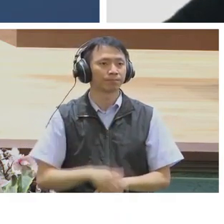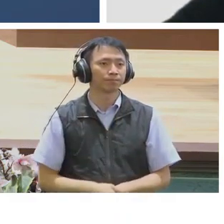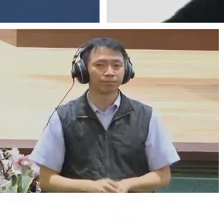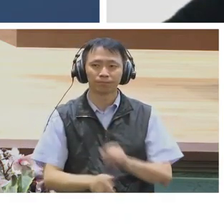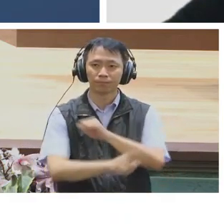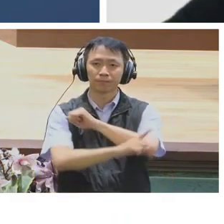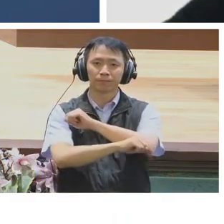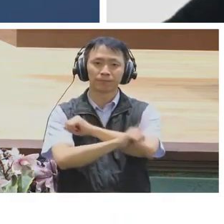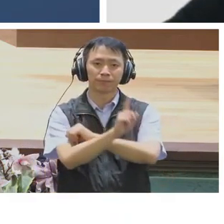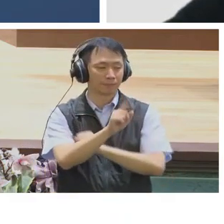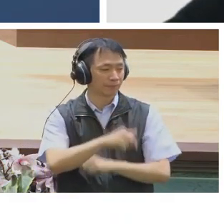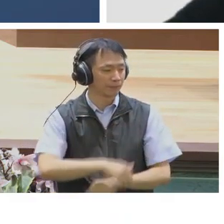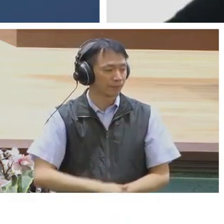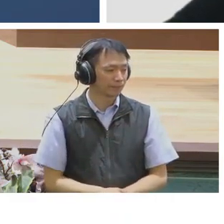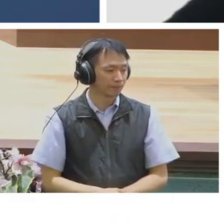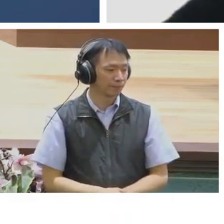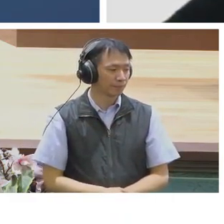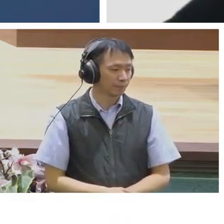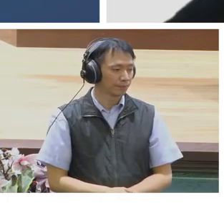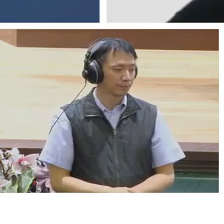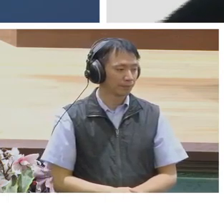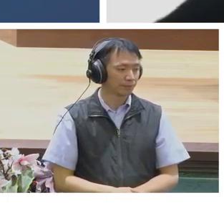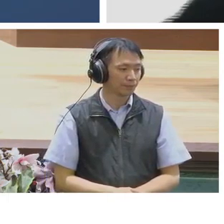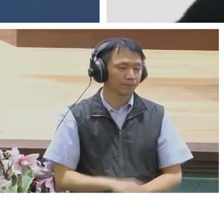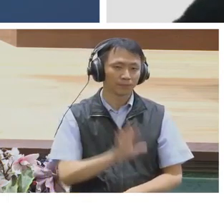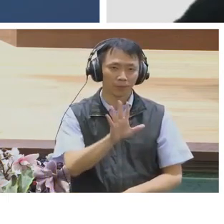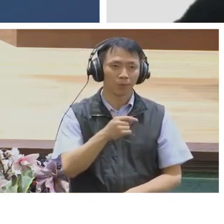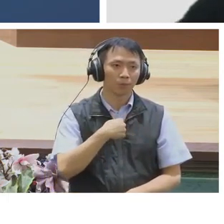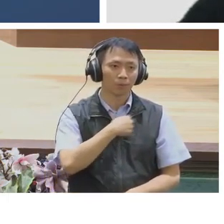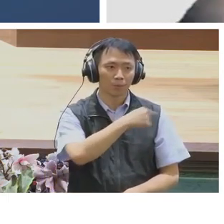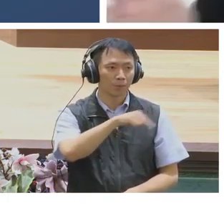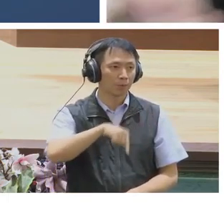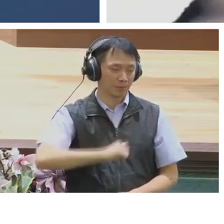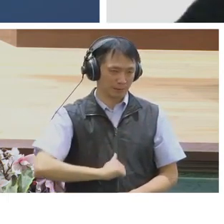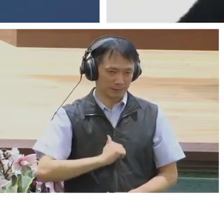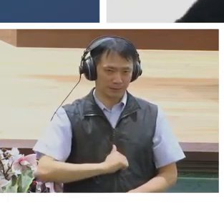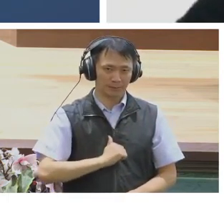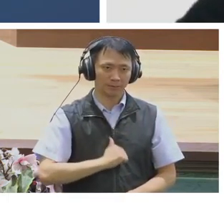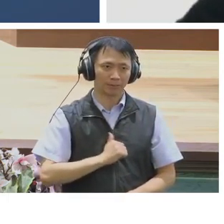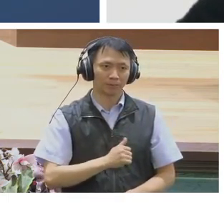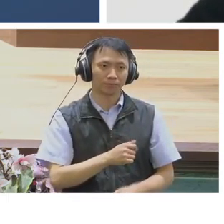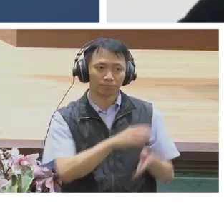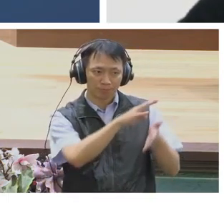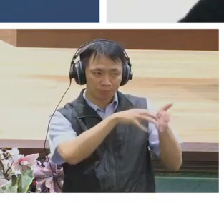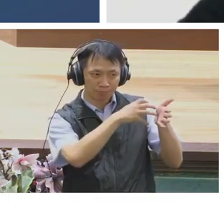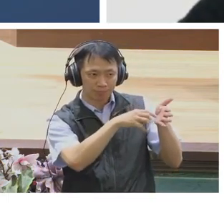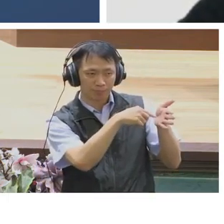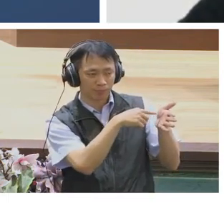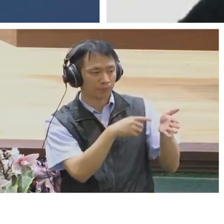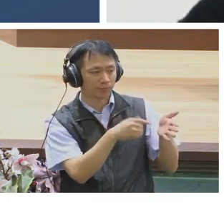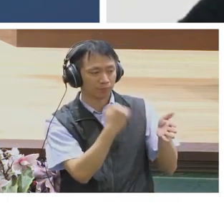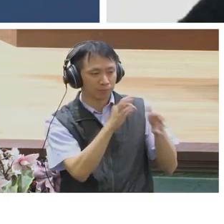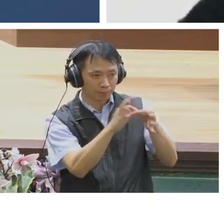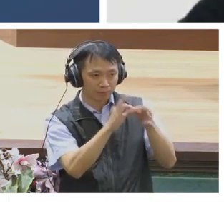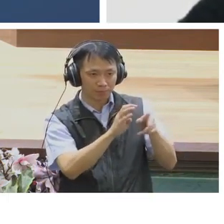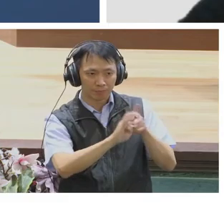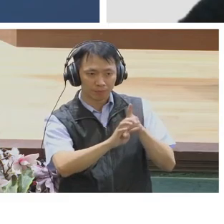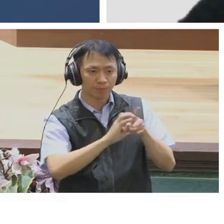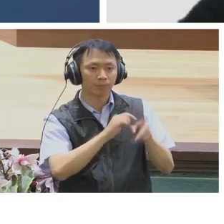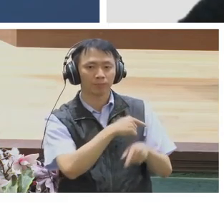have the actual contact. So please contact us over here. We would really